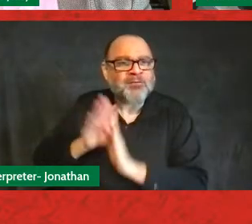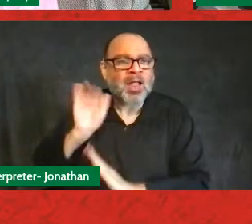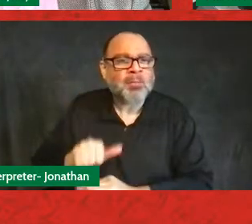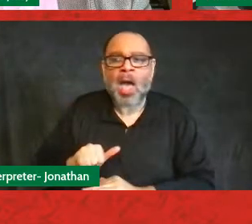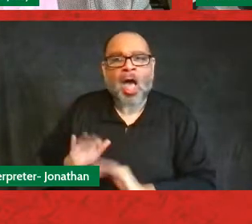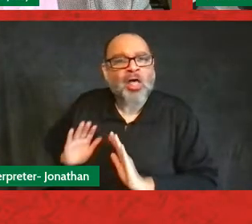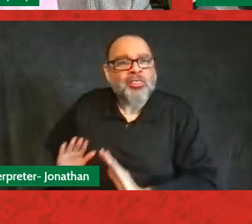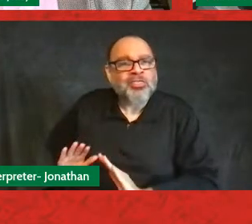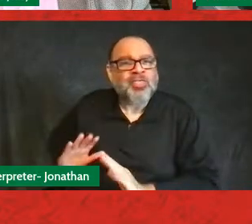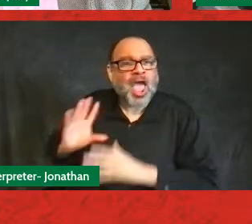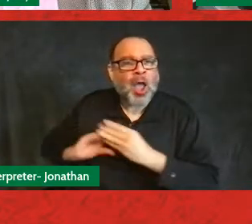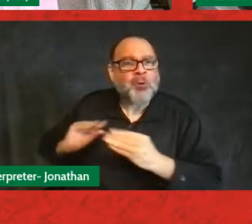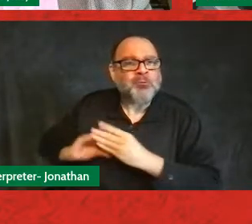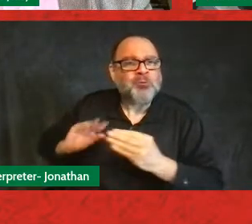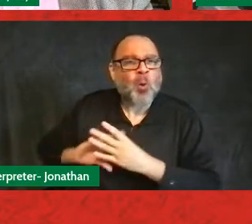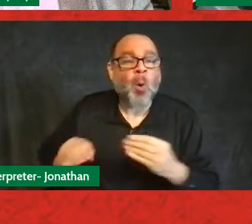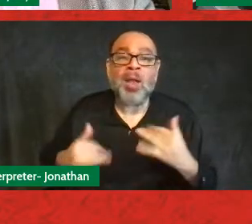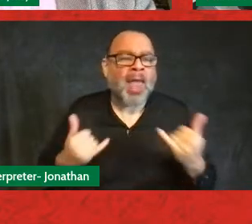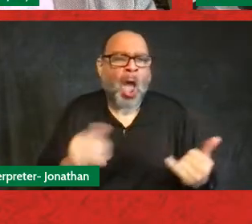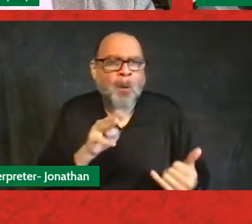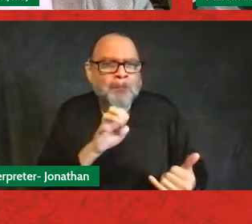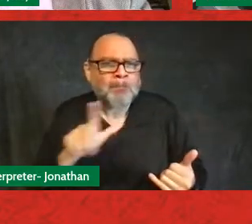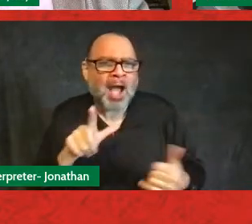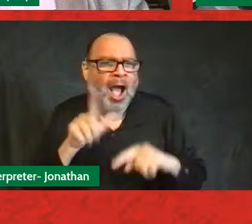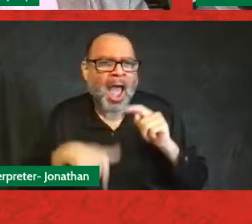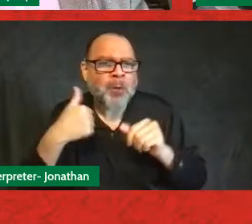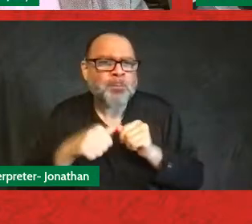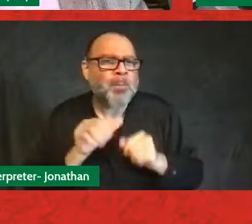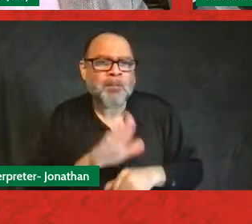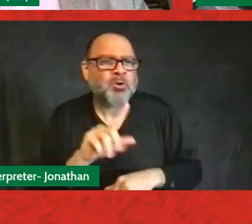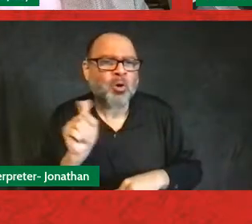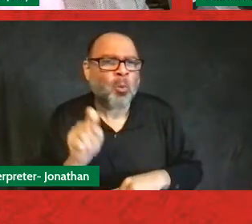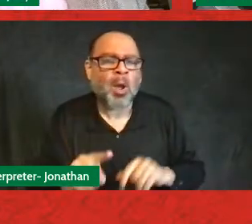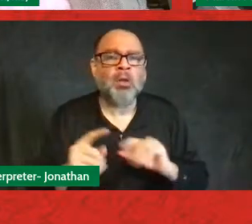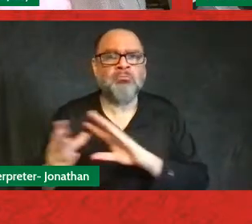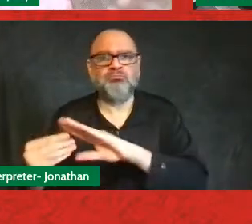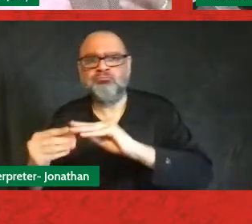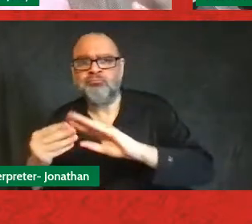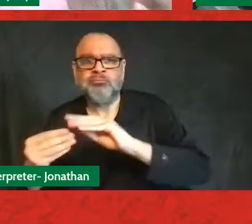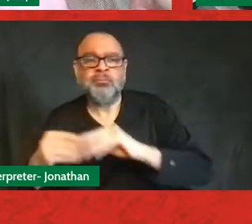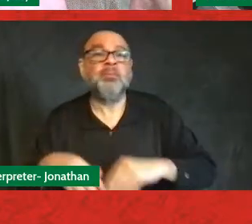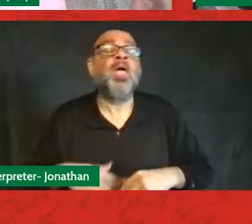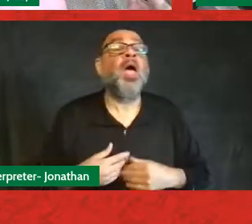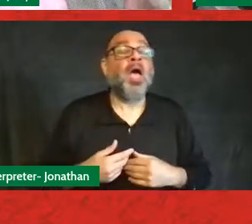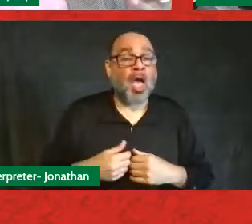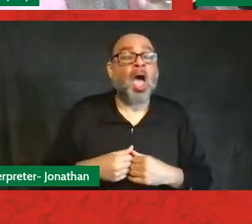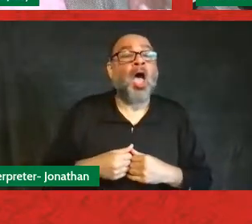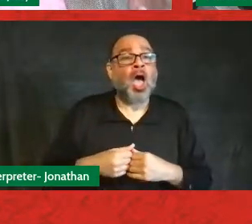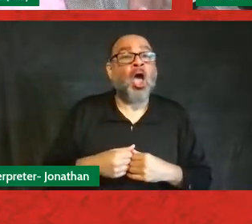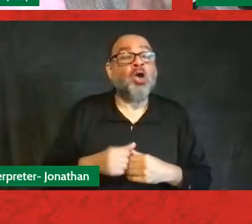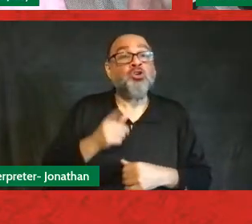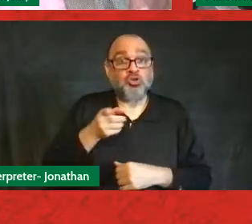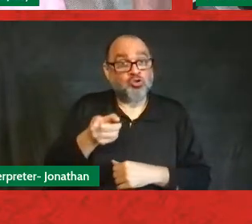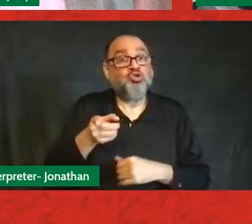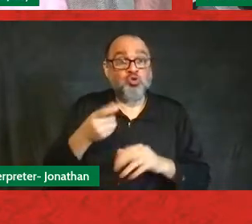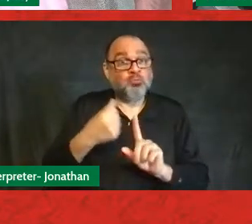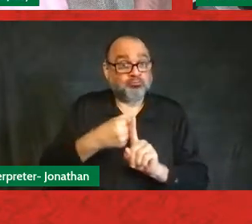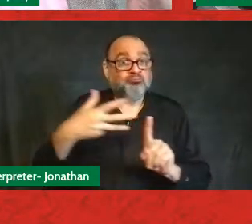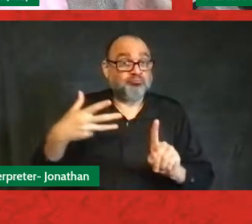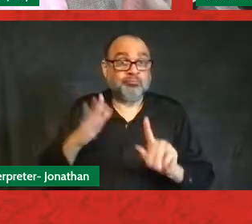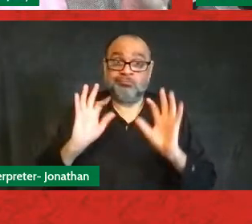Now I can't remember the rest of your question, Michael, but that's the background. You've given a lot of it so people know about it. The thing